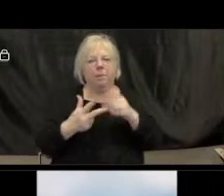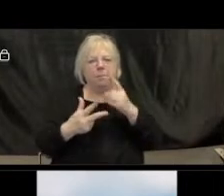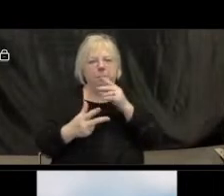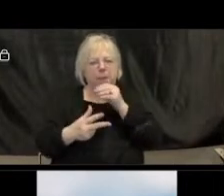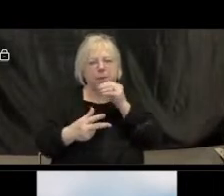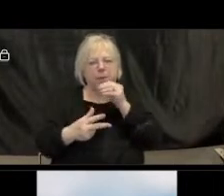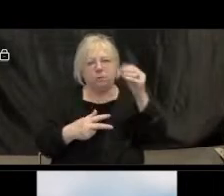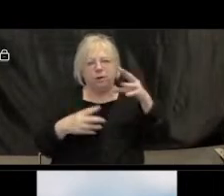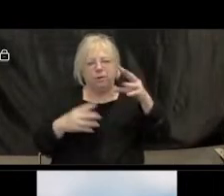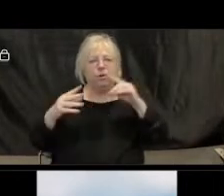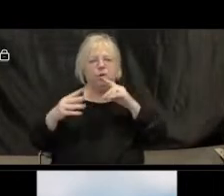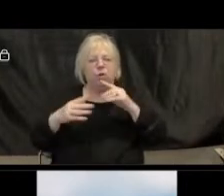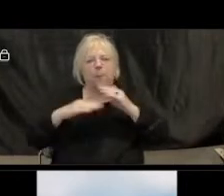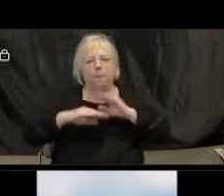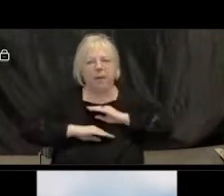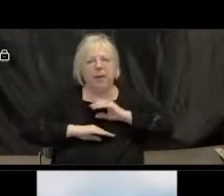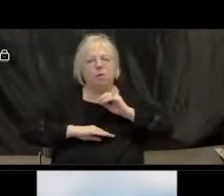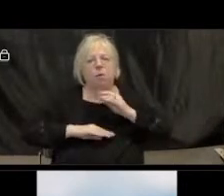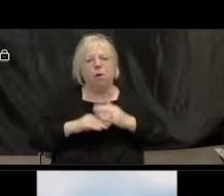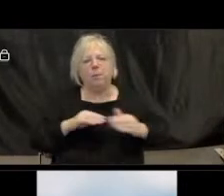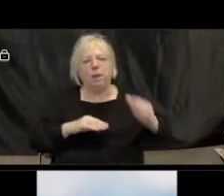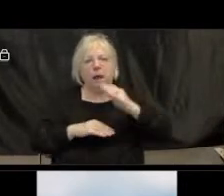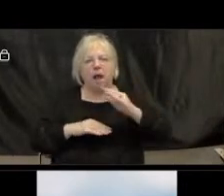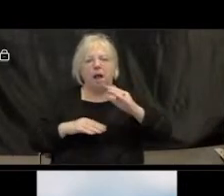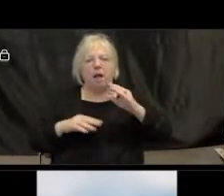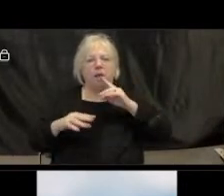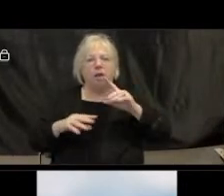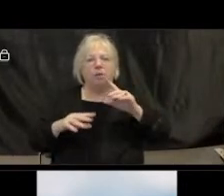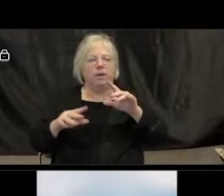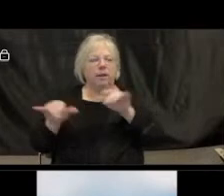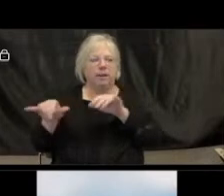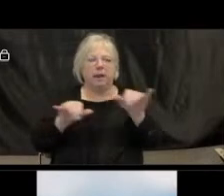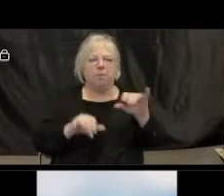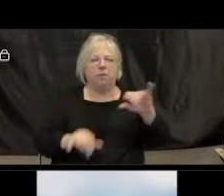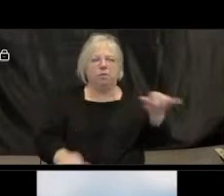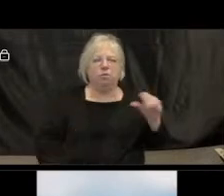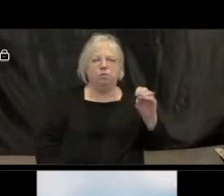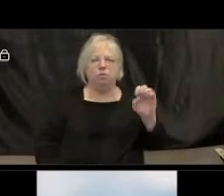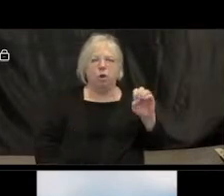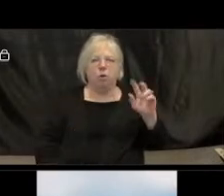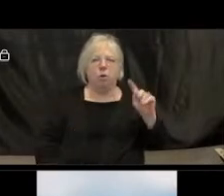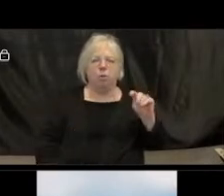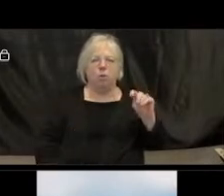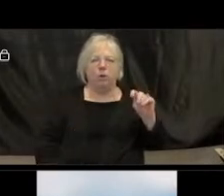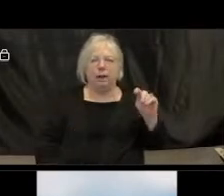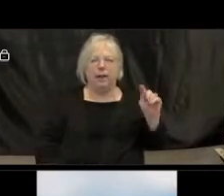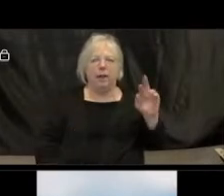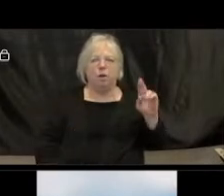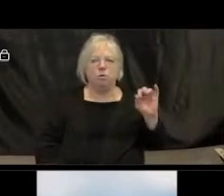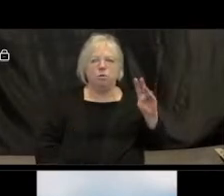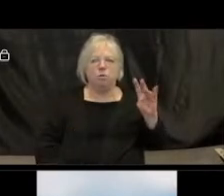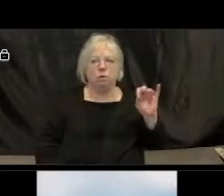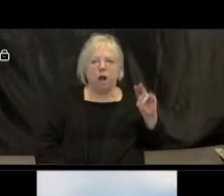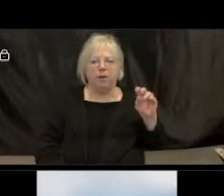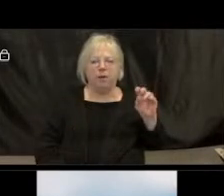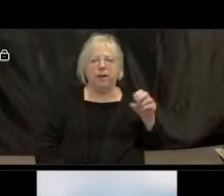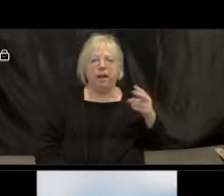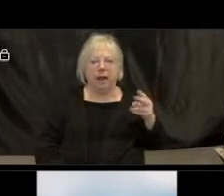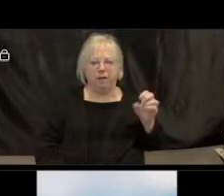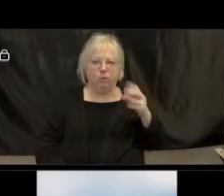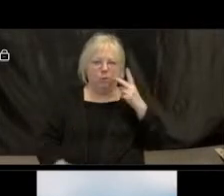to meet or exceed those installed at Joe T. Robinson High School. See second